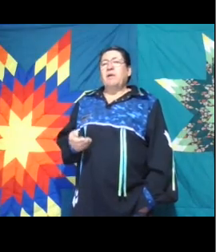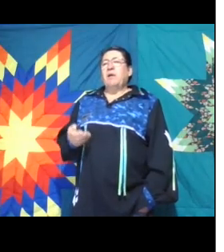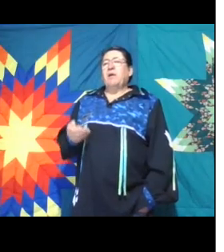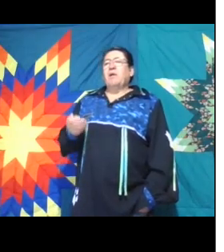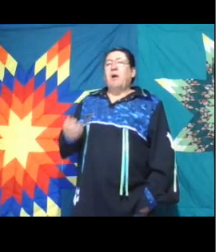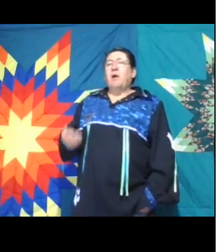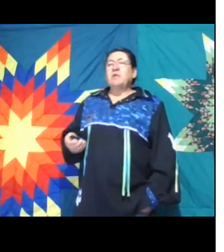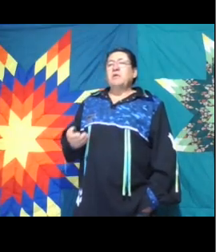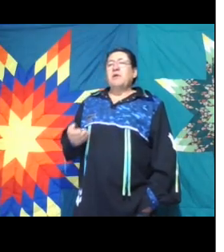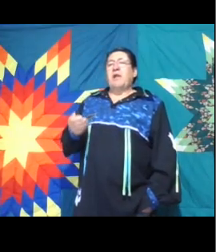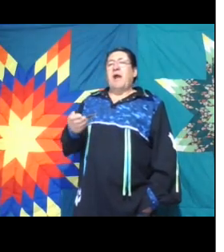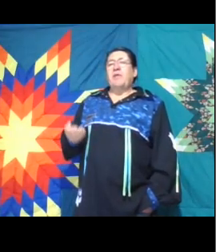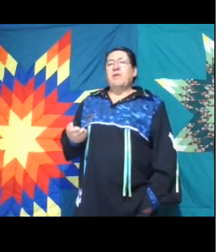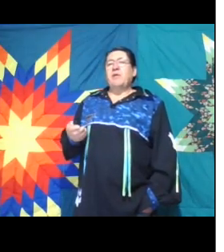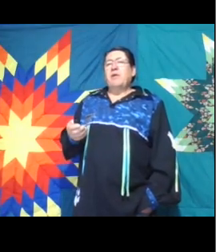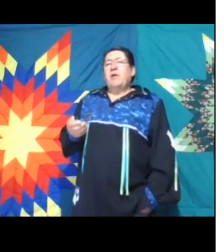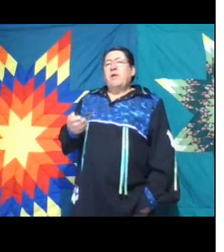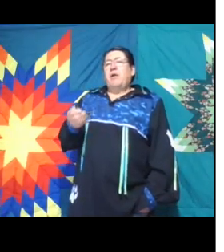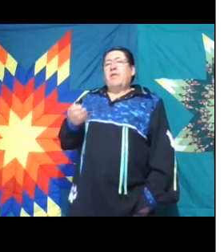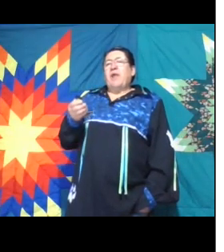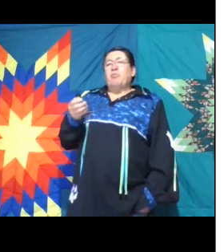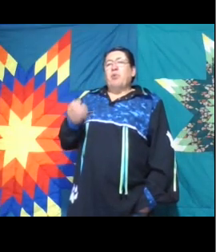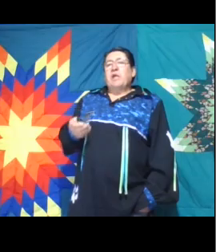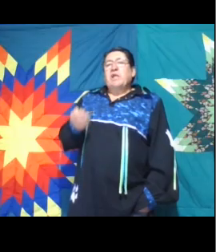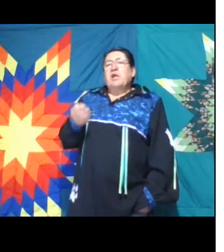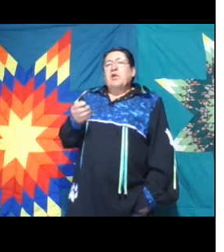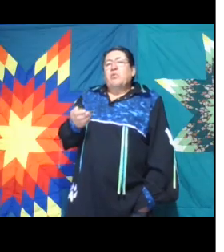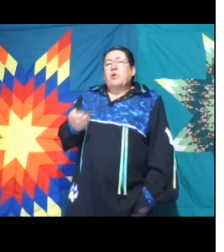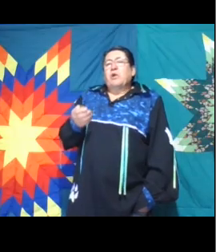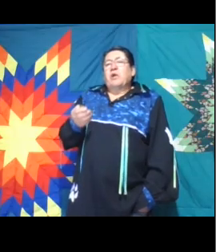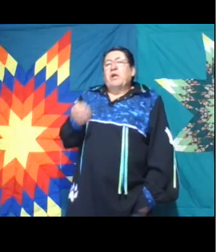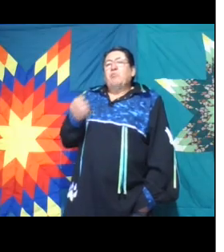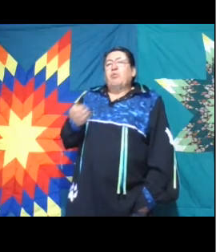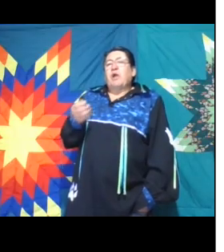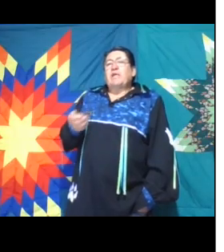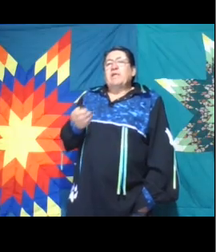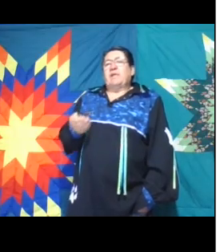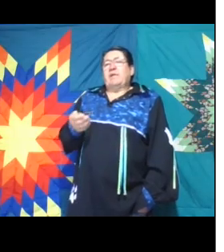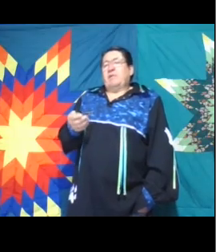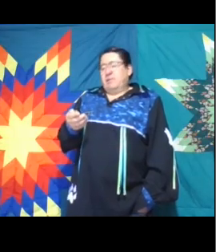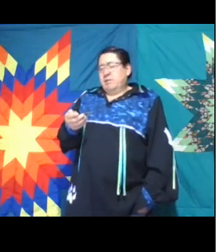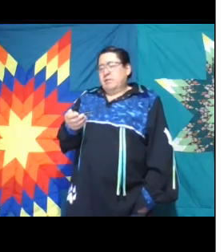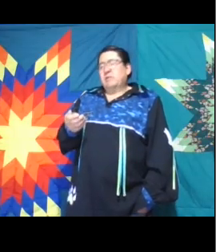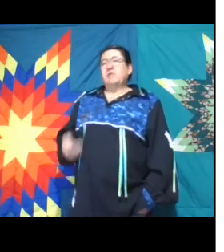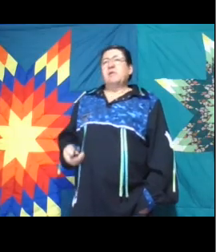experiences, culture, and other that bring to your work. Embrace it.